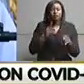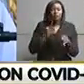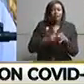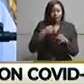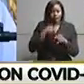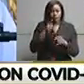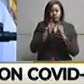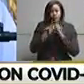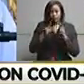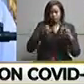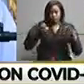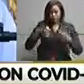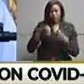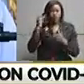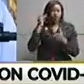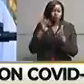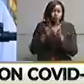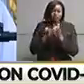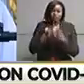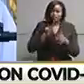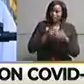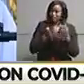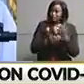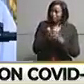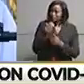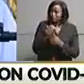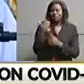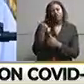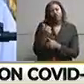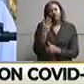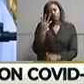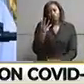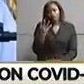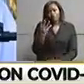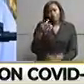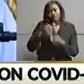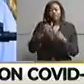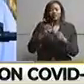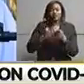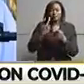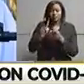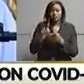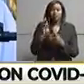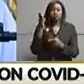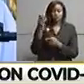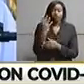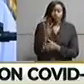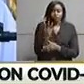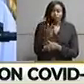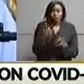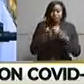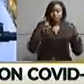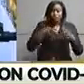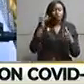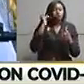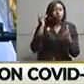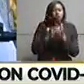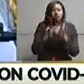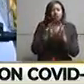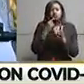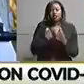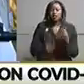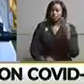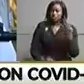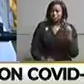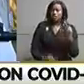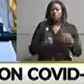in the morning. At that time there were four in Entebbe, and the doctors told me that the three were